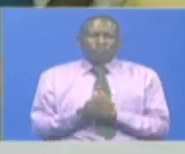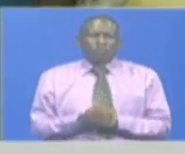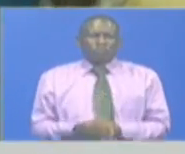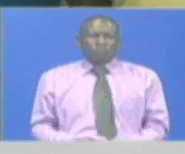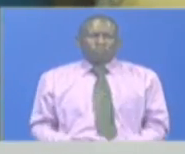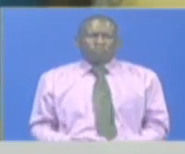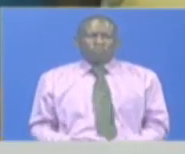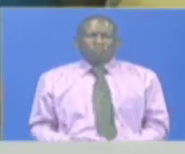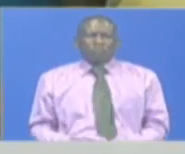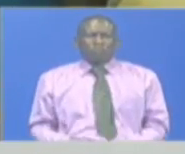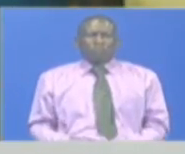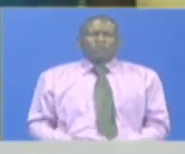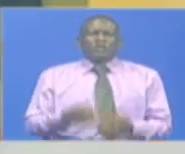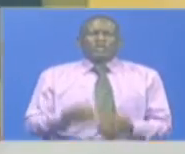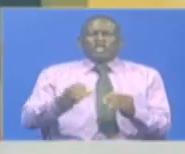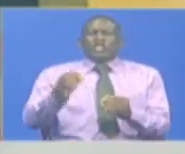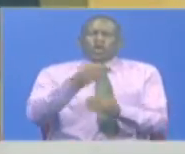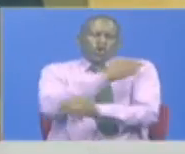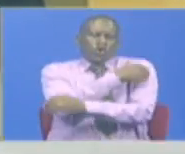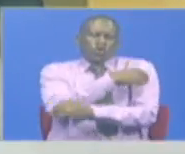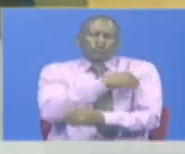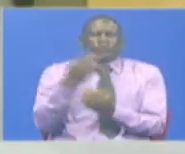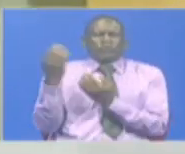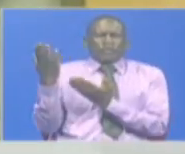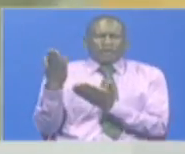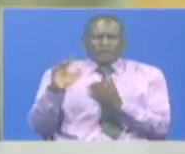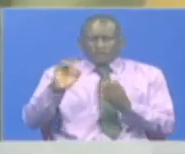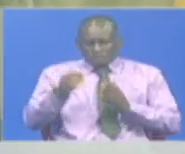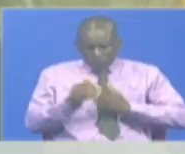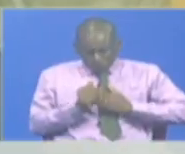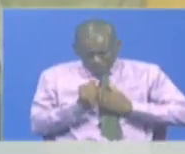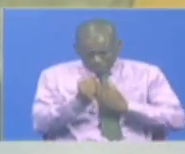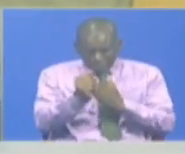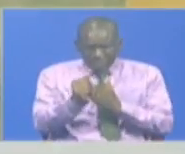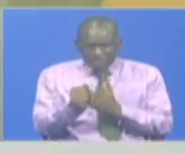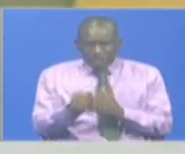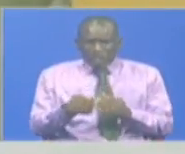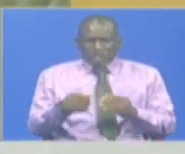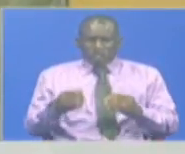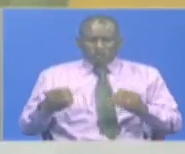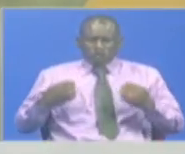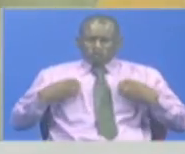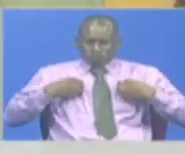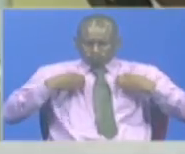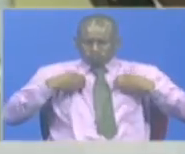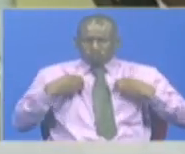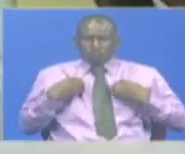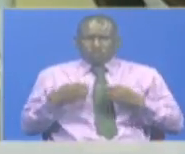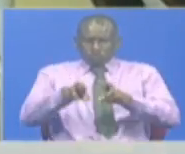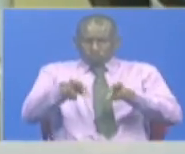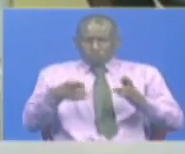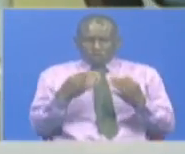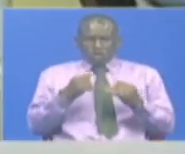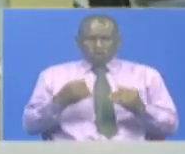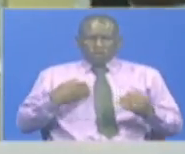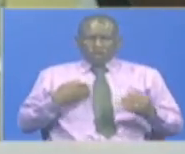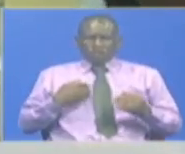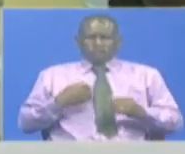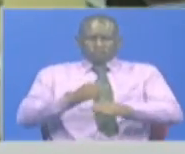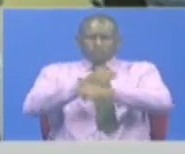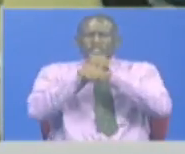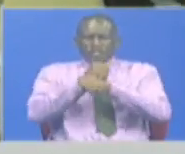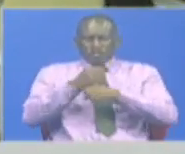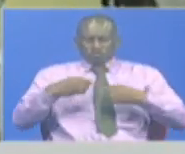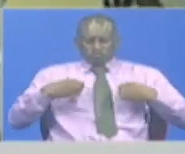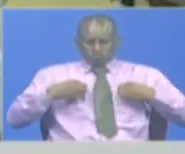At the Jocham Hospital, we are first guided into the donning room. Here, we are suited up in proper preventive gear before